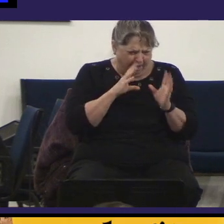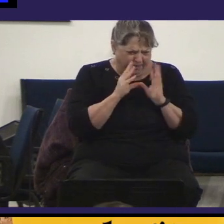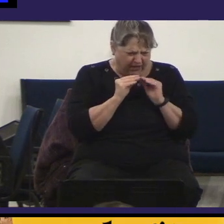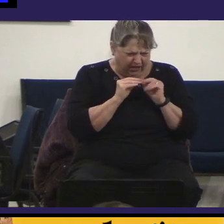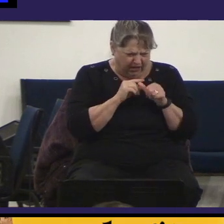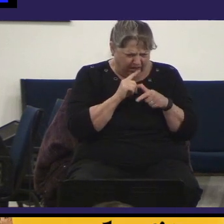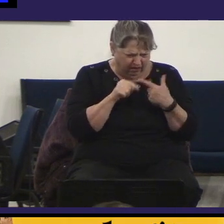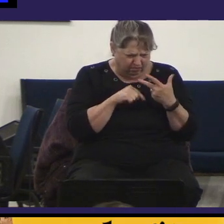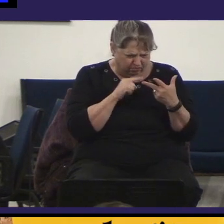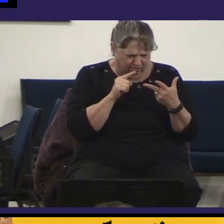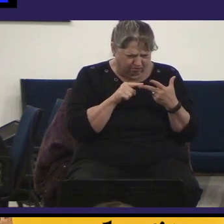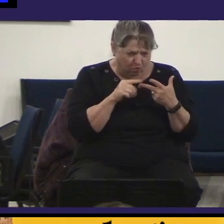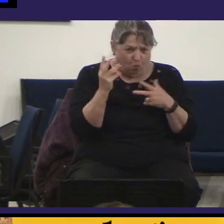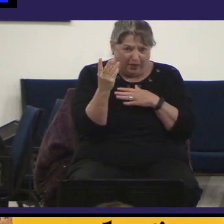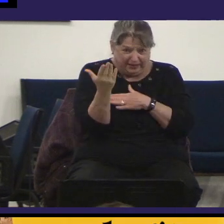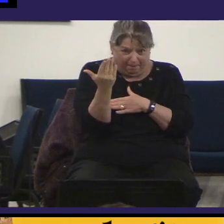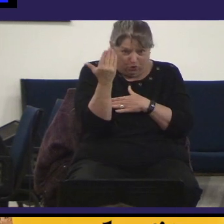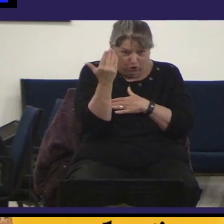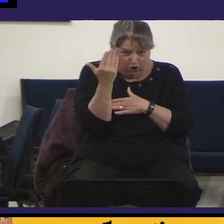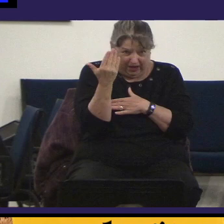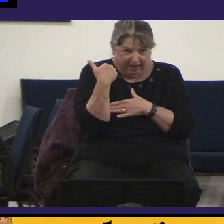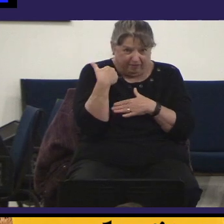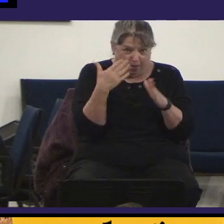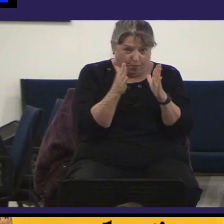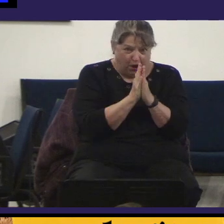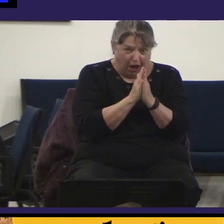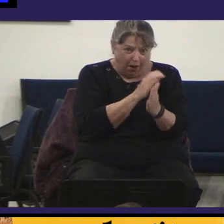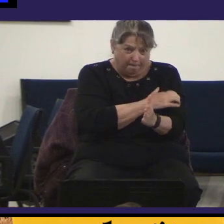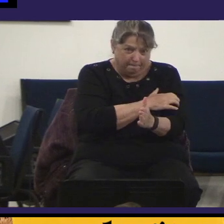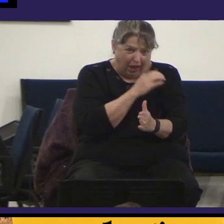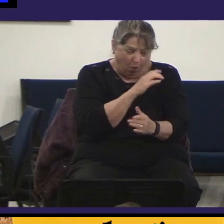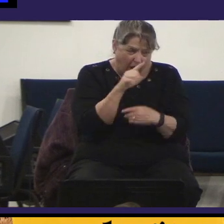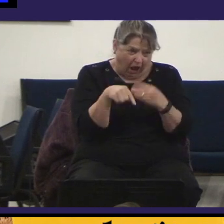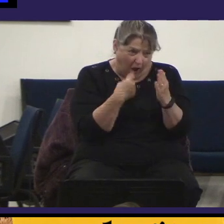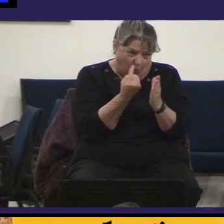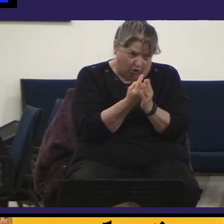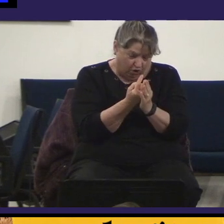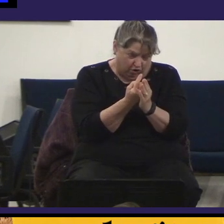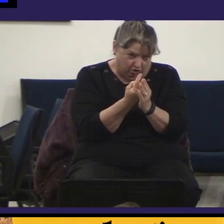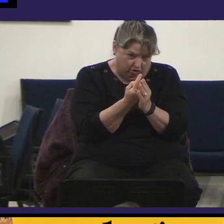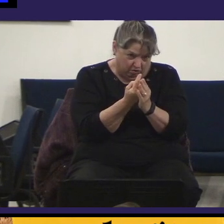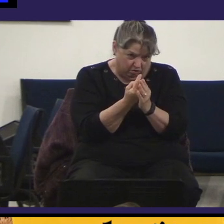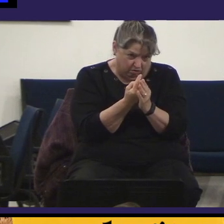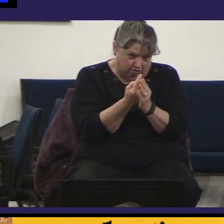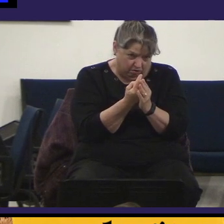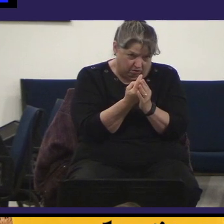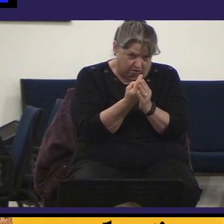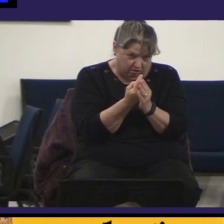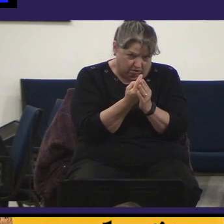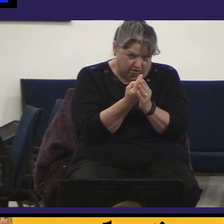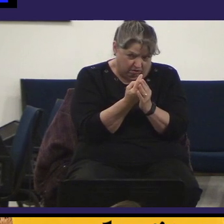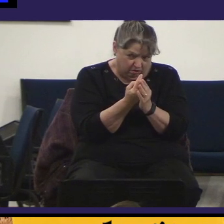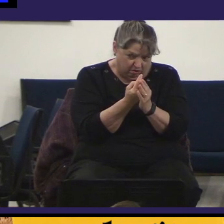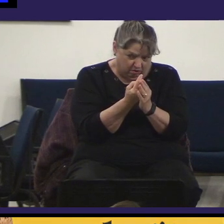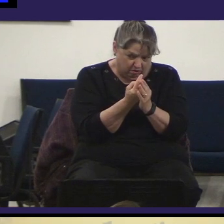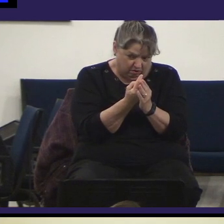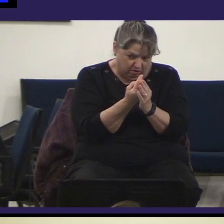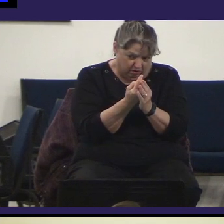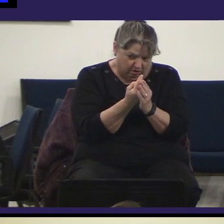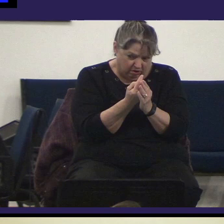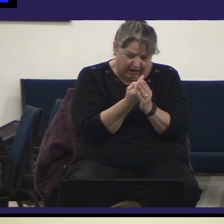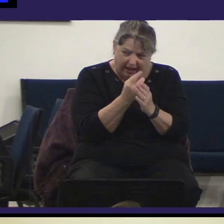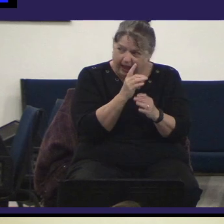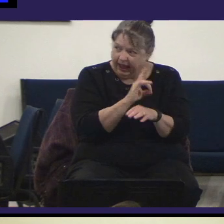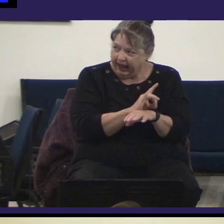the prayer power hour on Wednesday at 10 a.m. in the library. Or